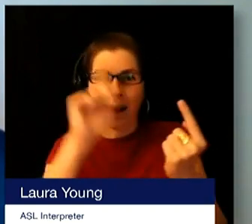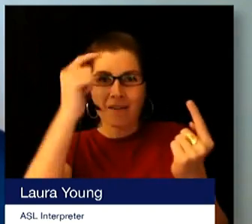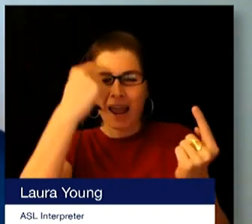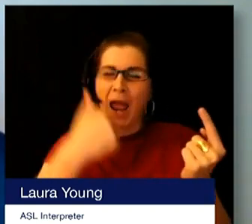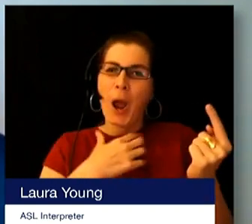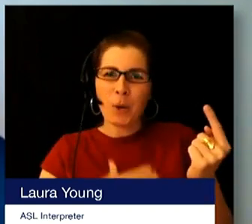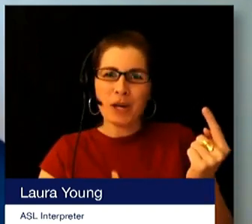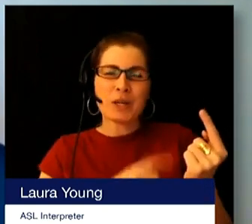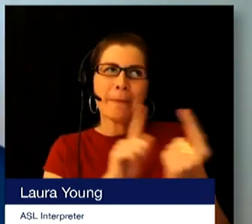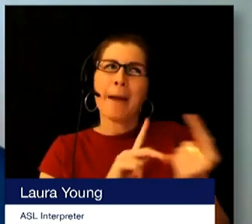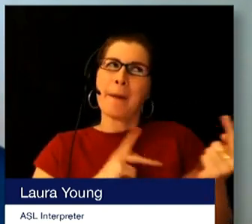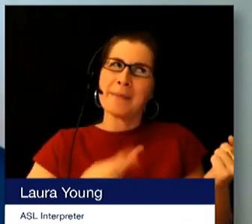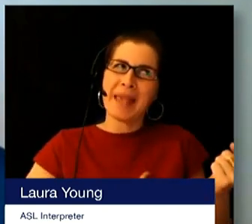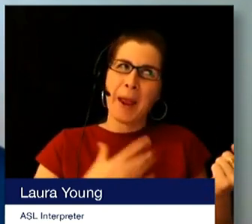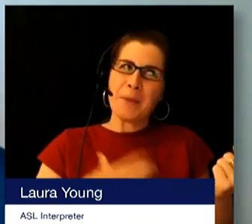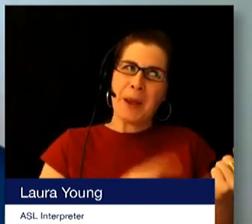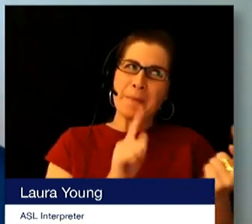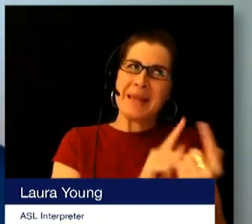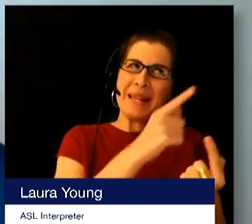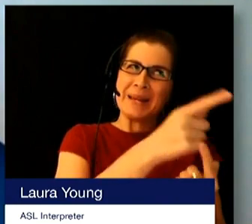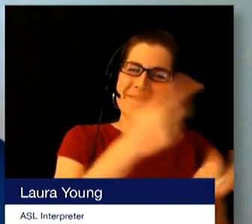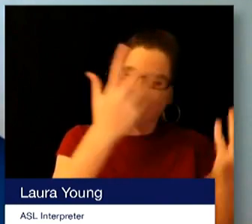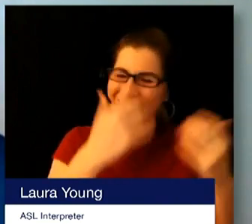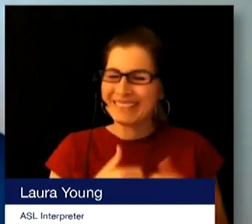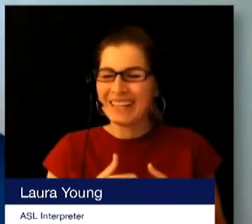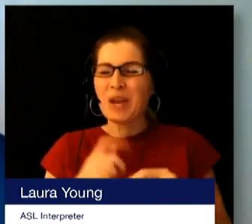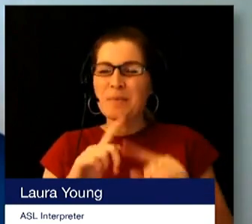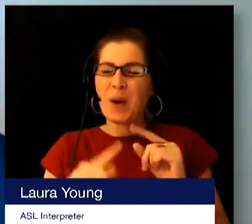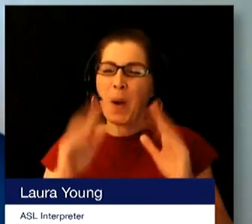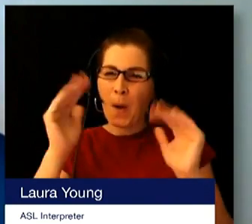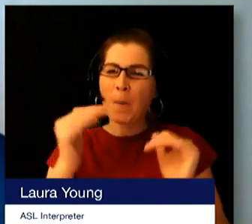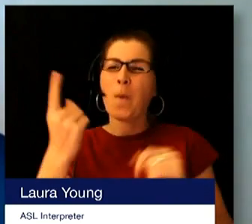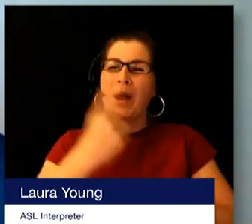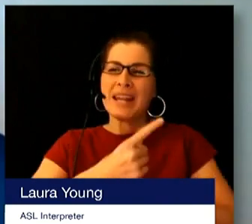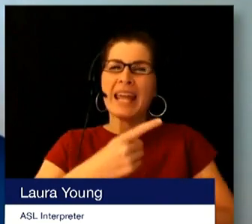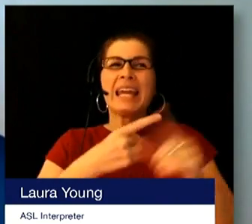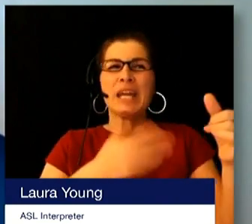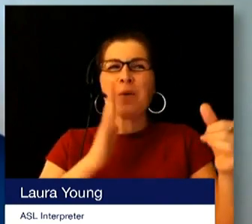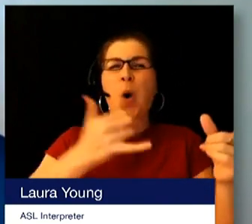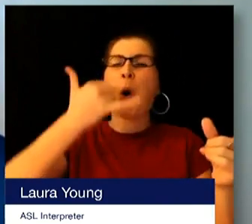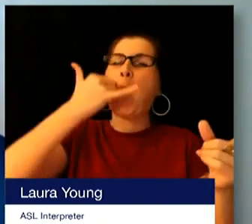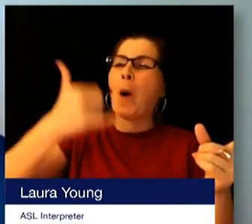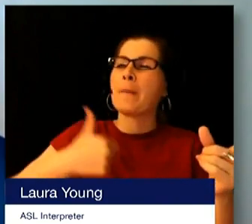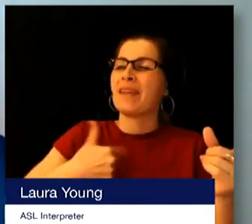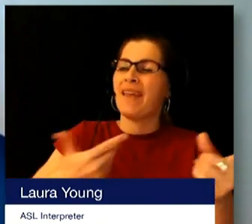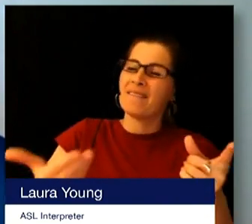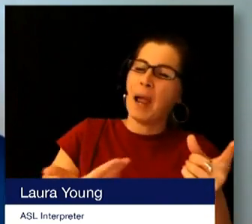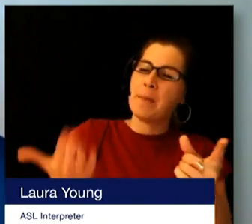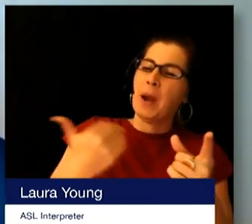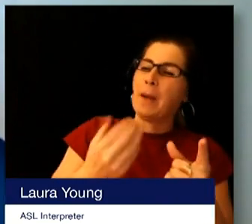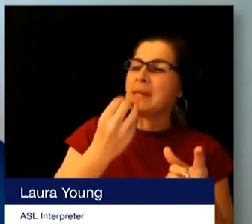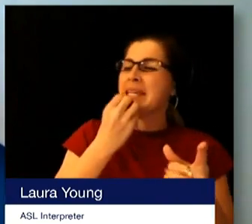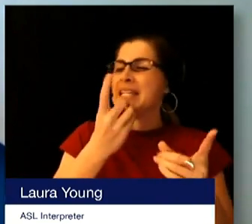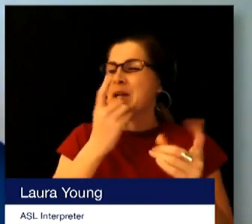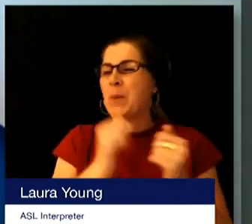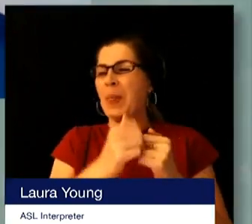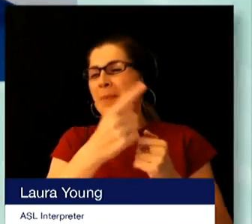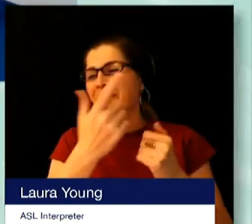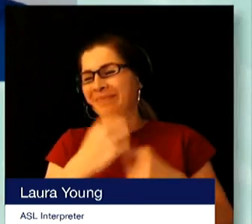that. But I believe one of these days he's going to give me a call and invite me to come have dinner with him one of these days.